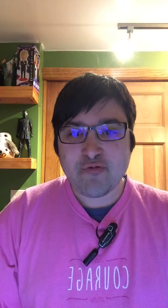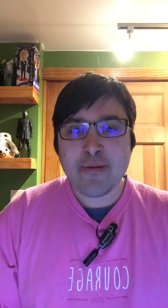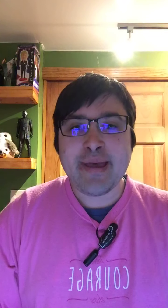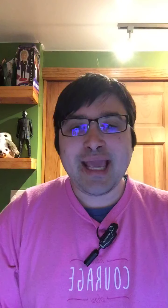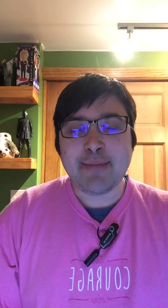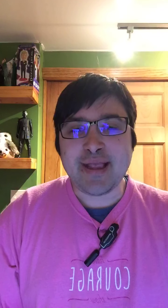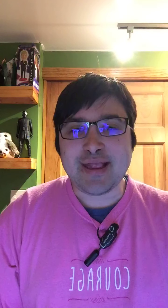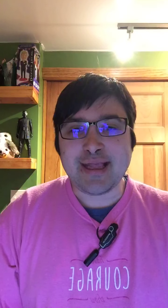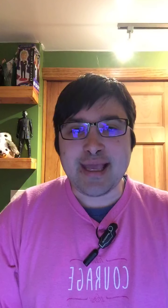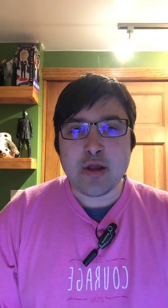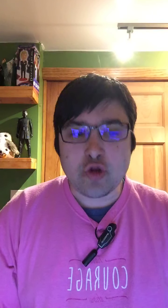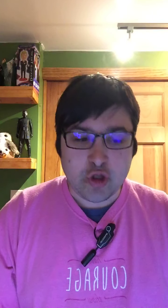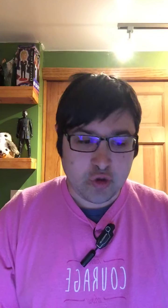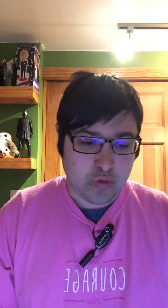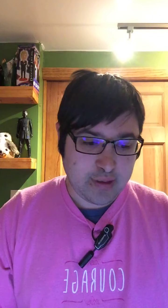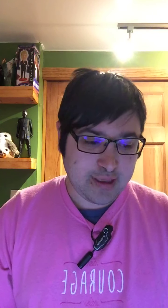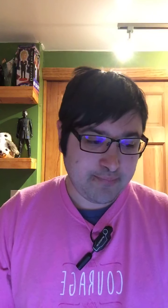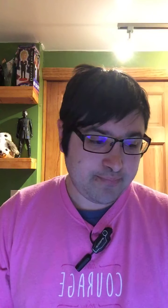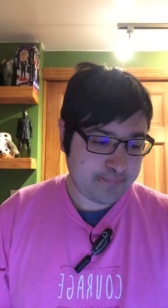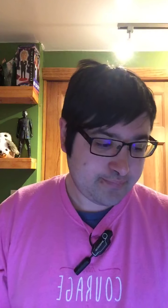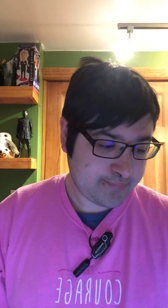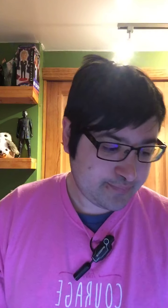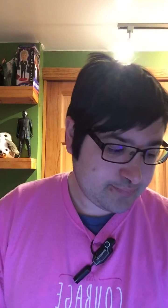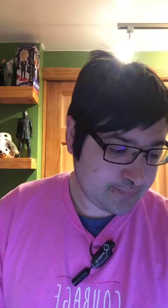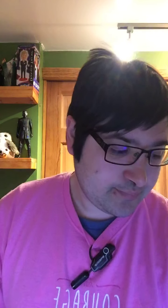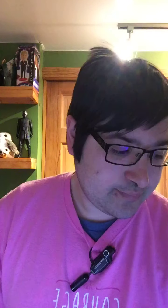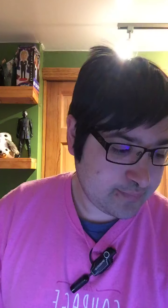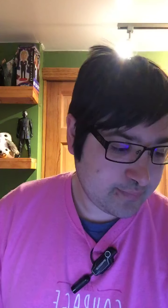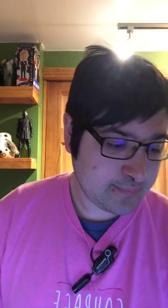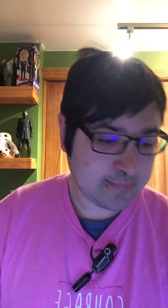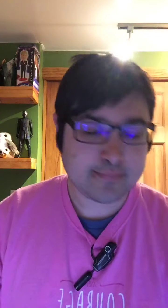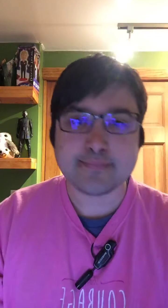video from ABC News.